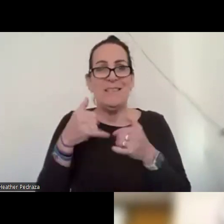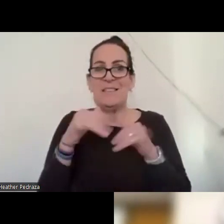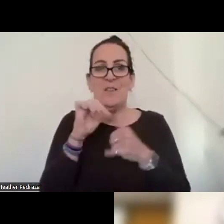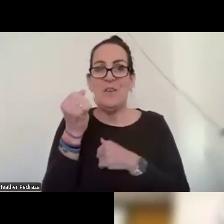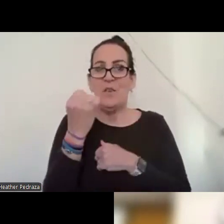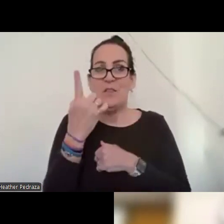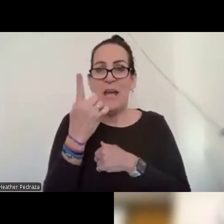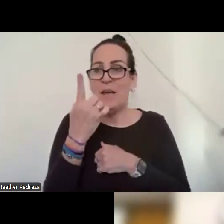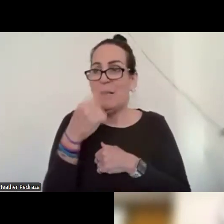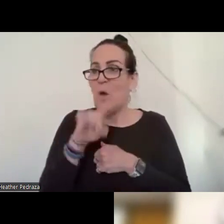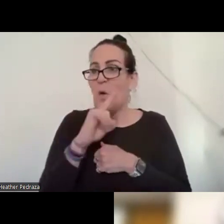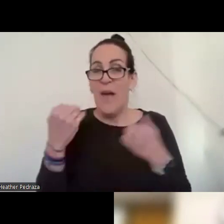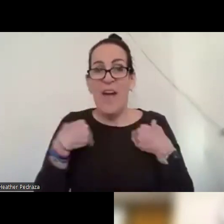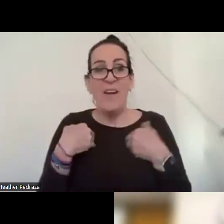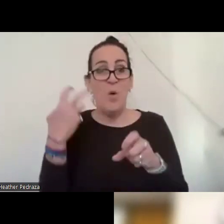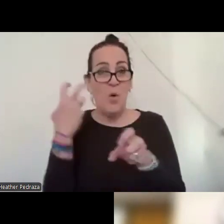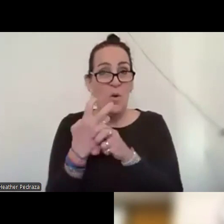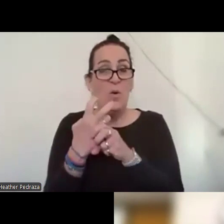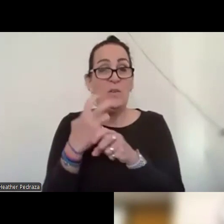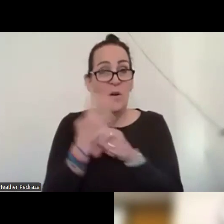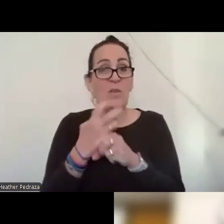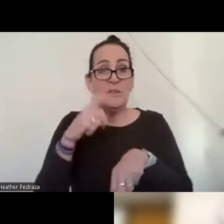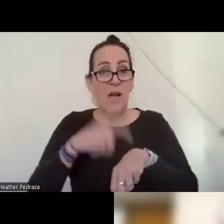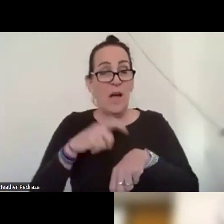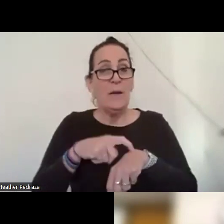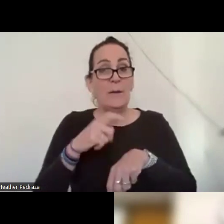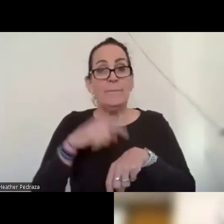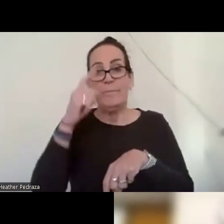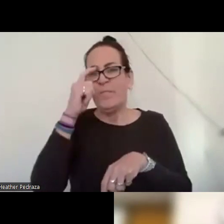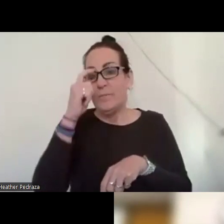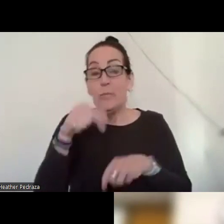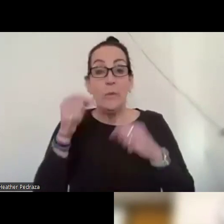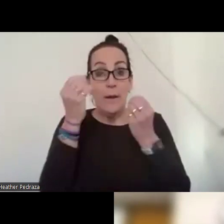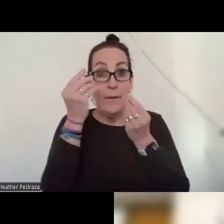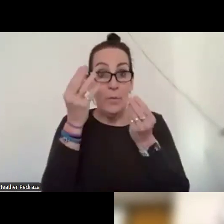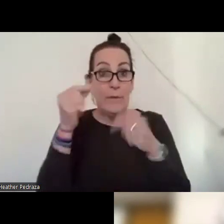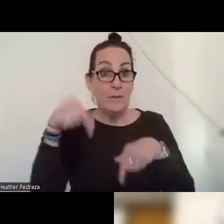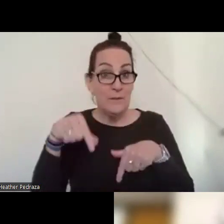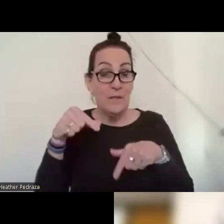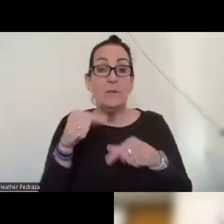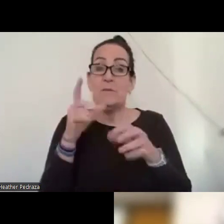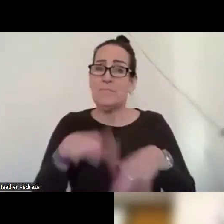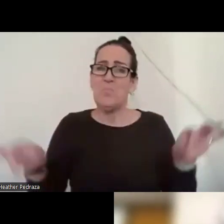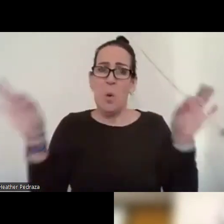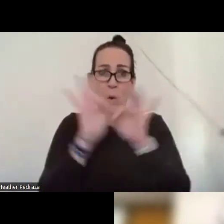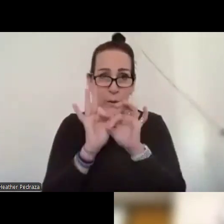We're having a very difficult time, and information like this is really important. And how we